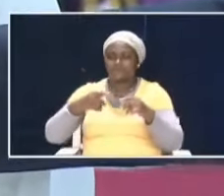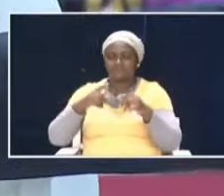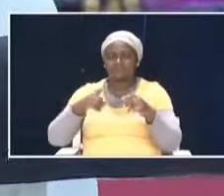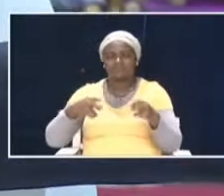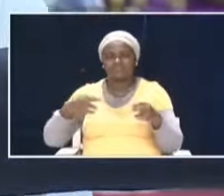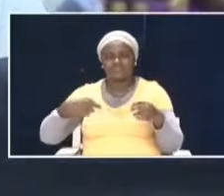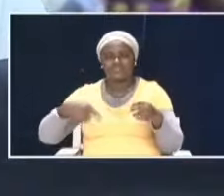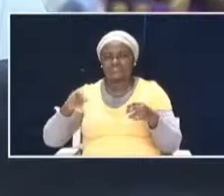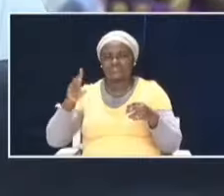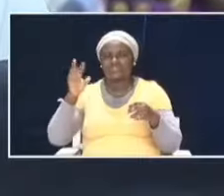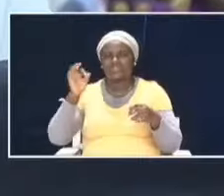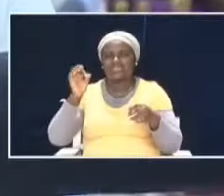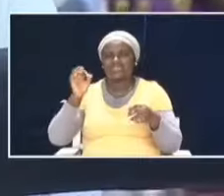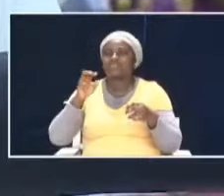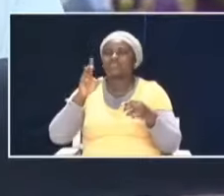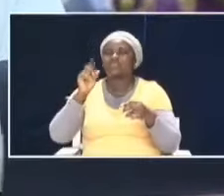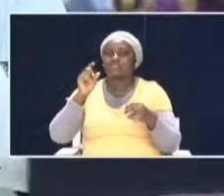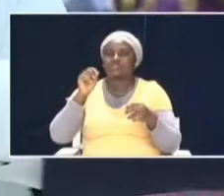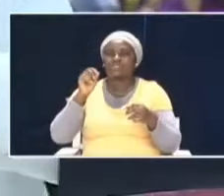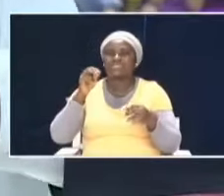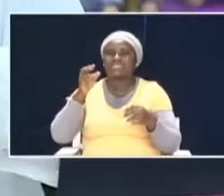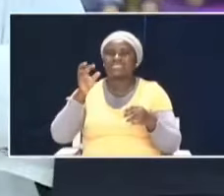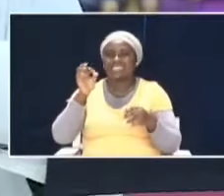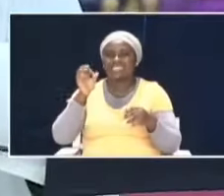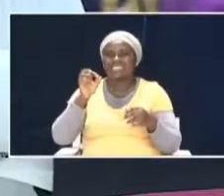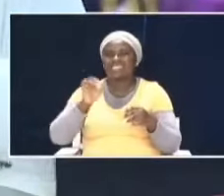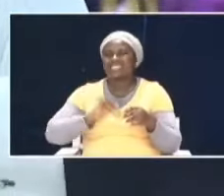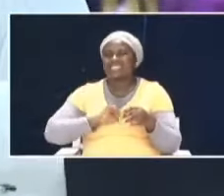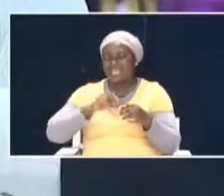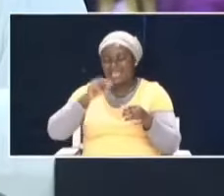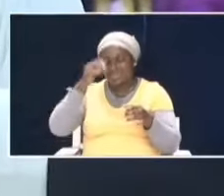I noticed that I was stooling blood.